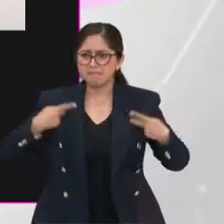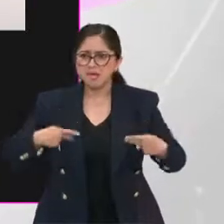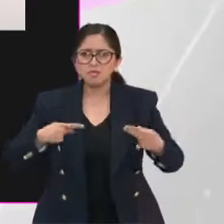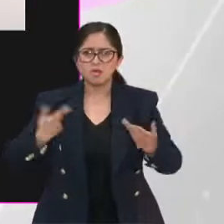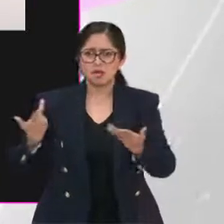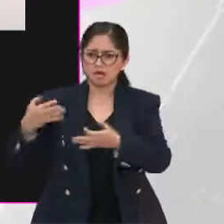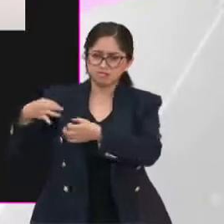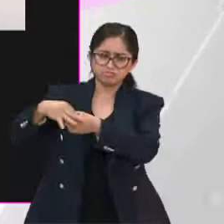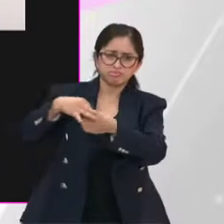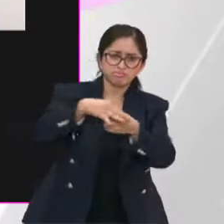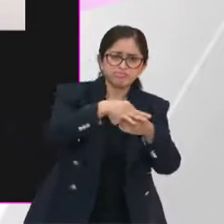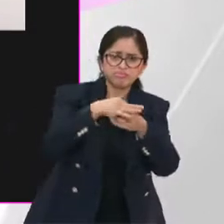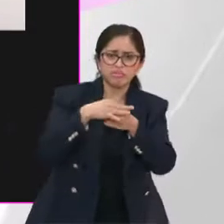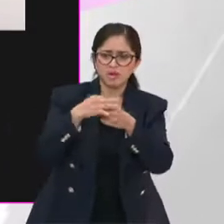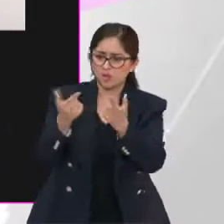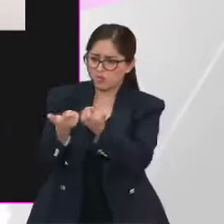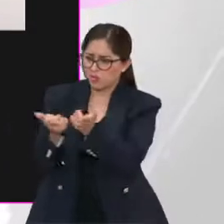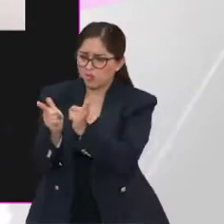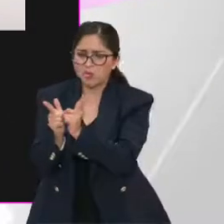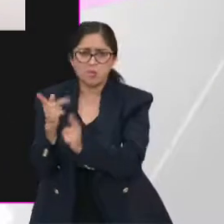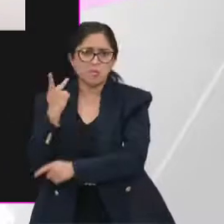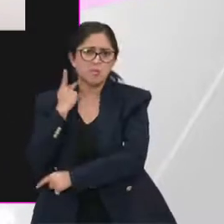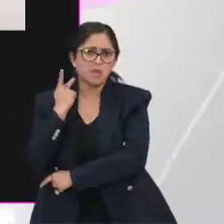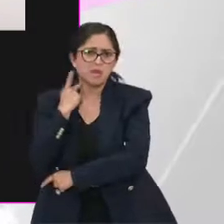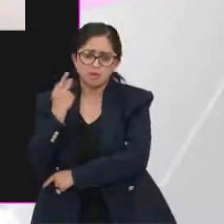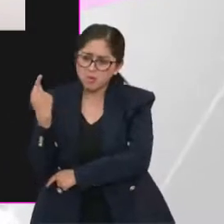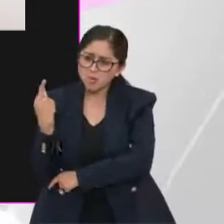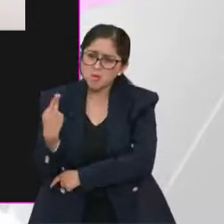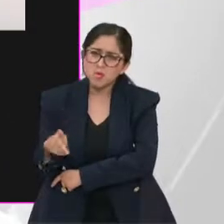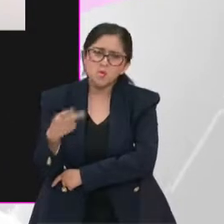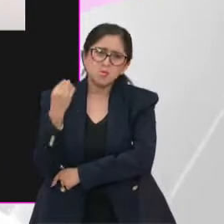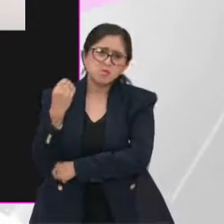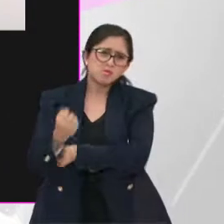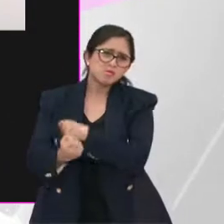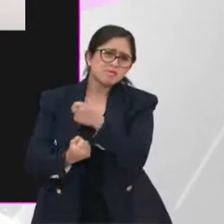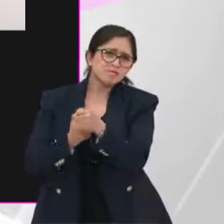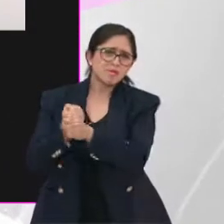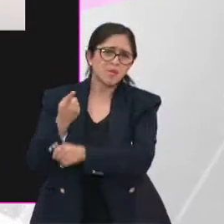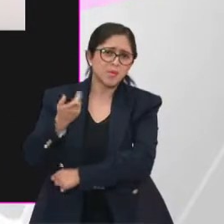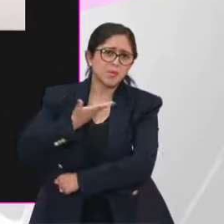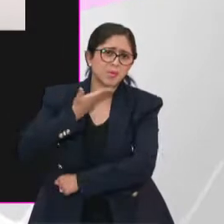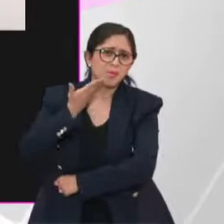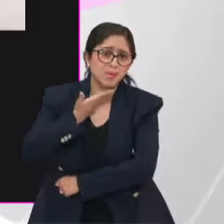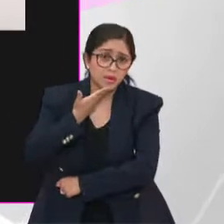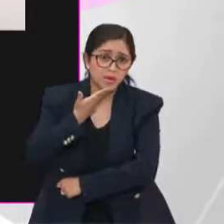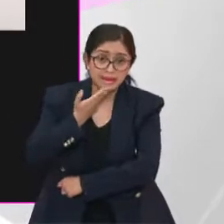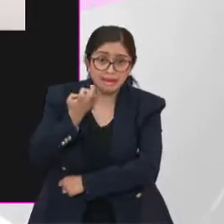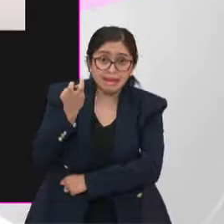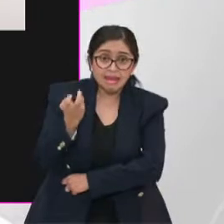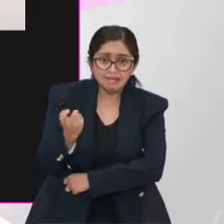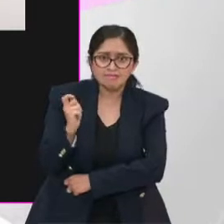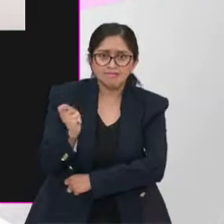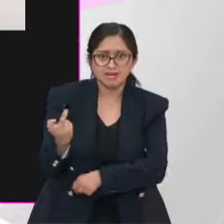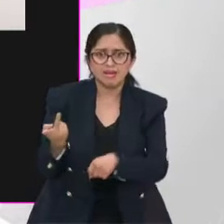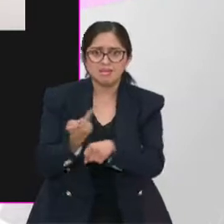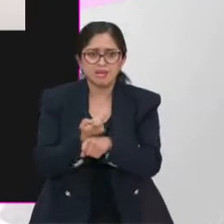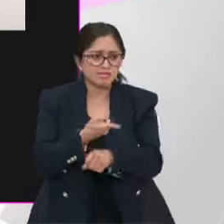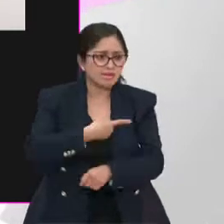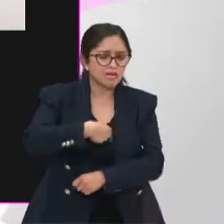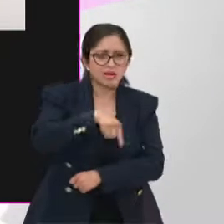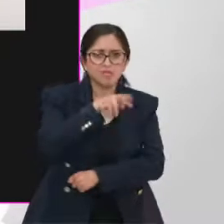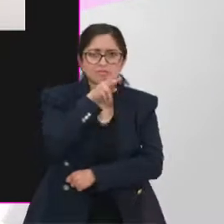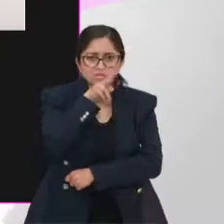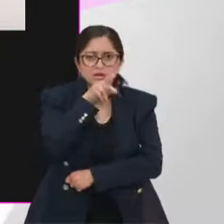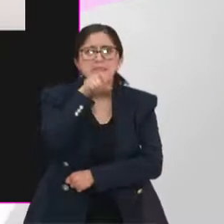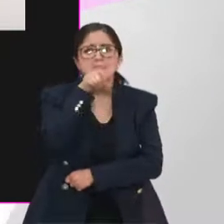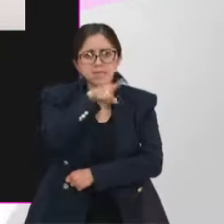Voters are kind of tired of the traditional political parties. And if there are more